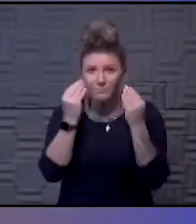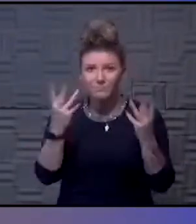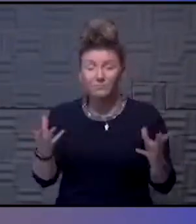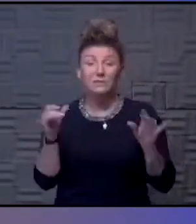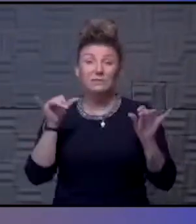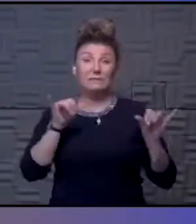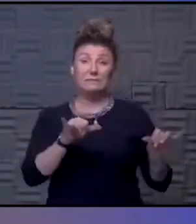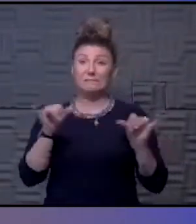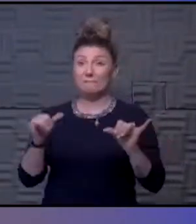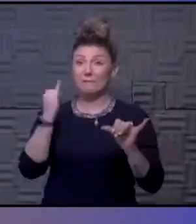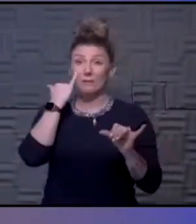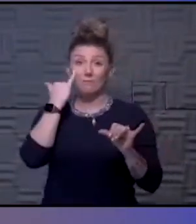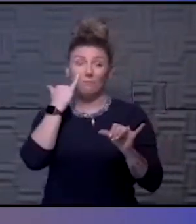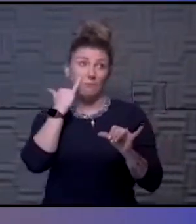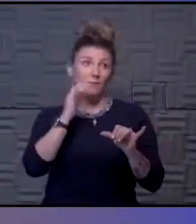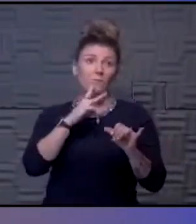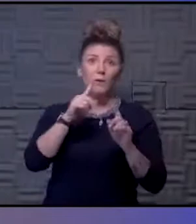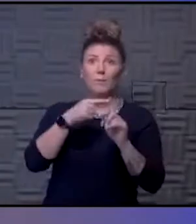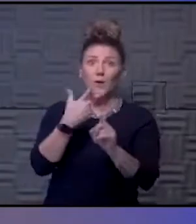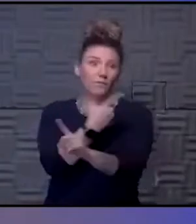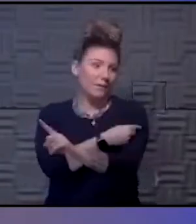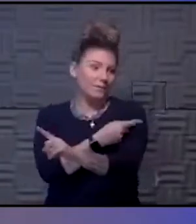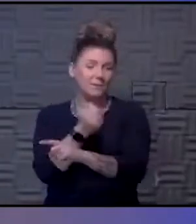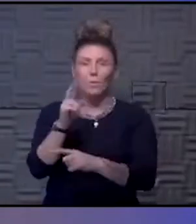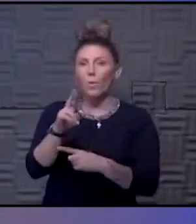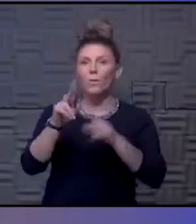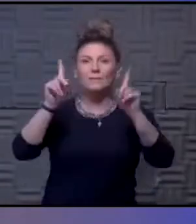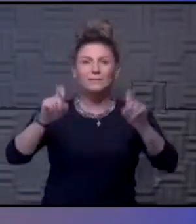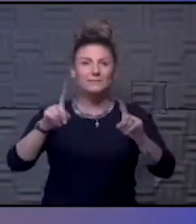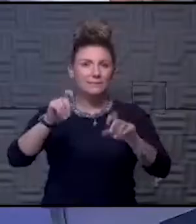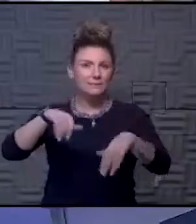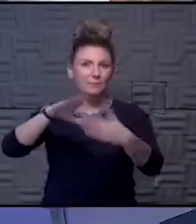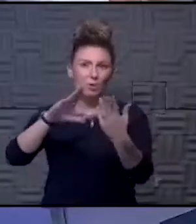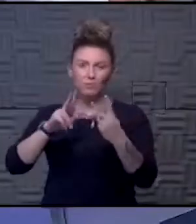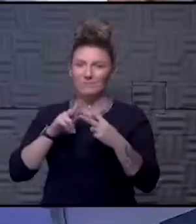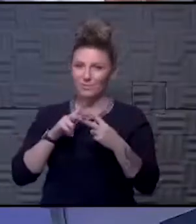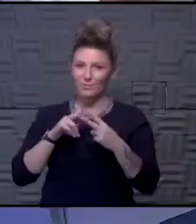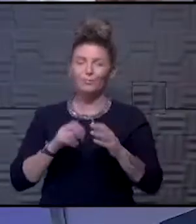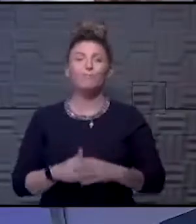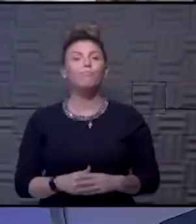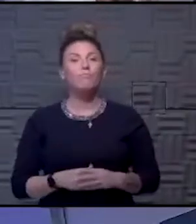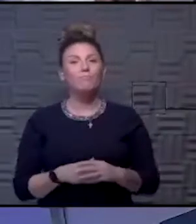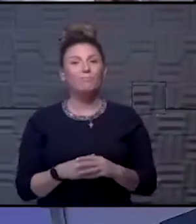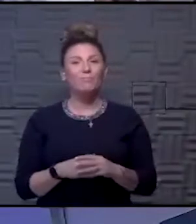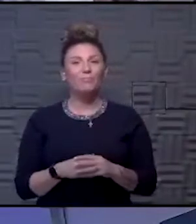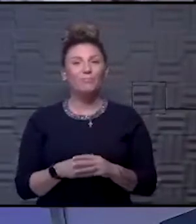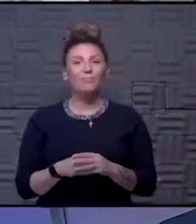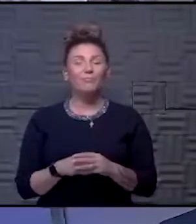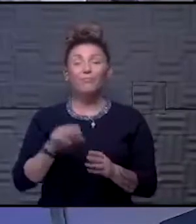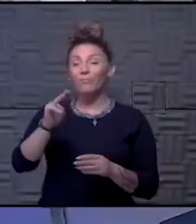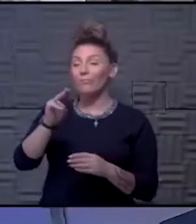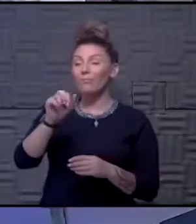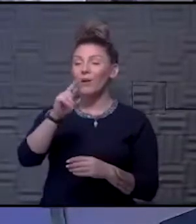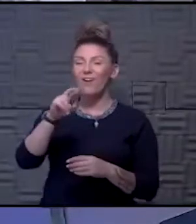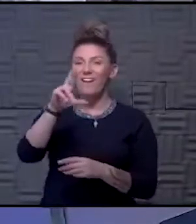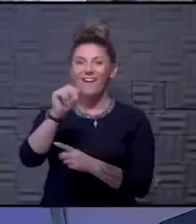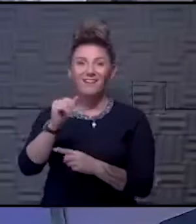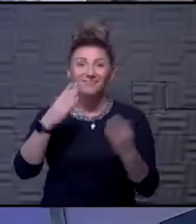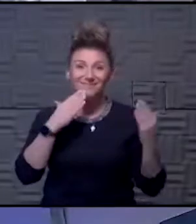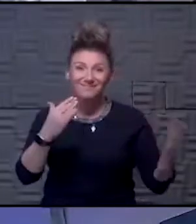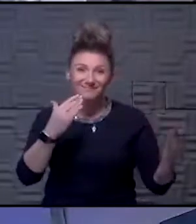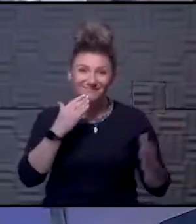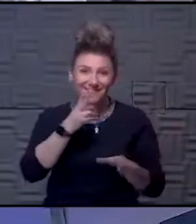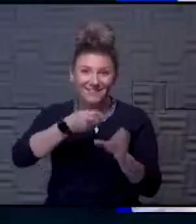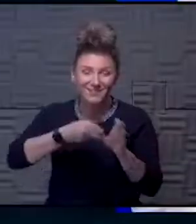for whether we're talking about vaccinations or we're talking about testing approaches. Great. So Mariana, thank you for joining us